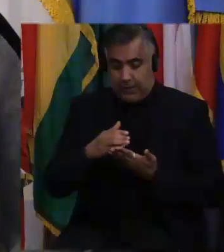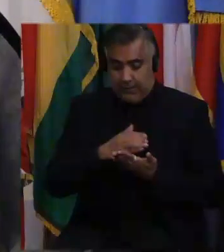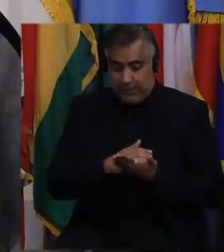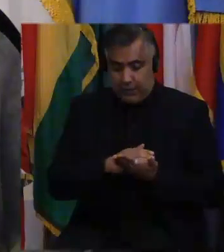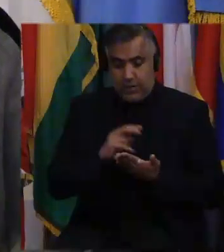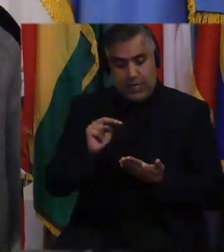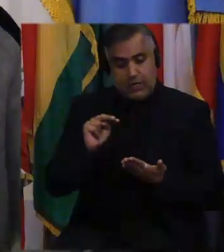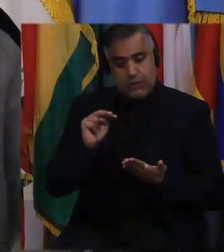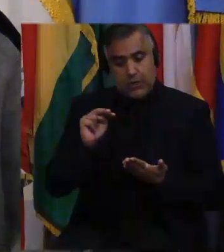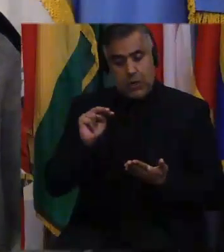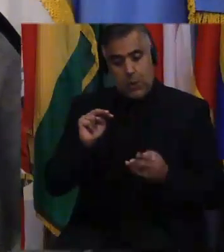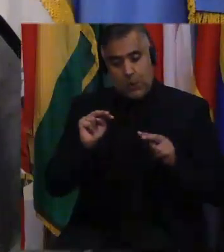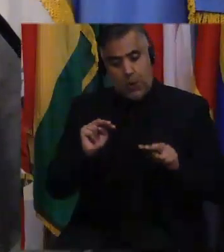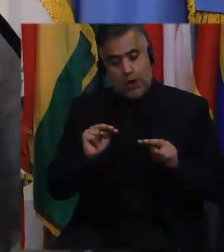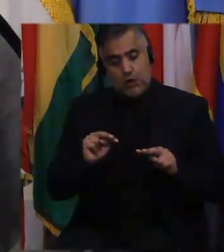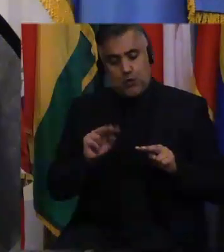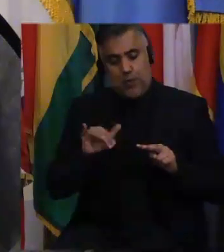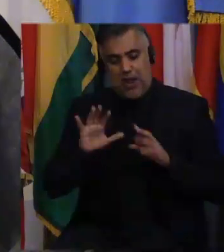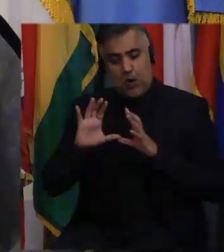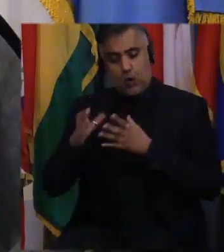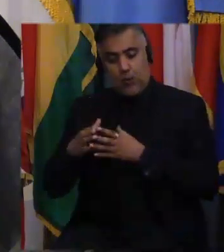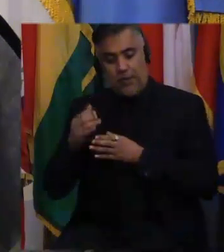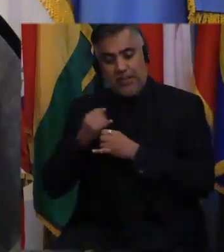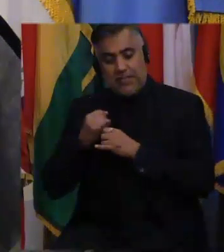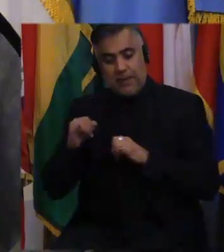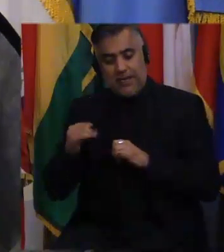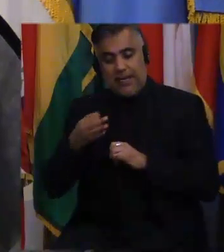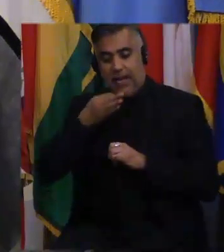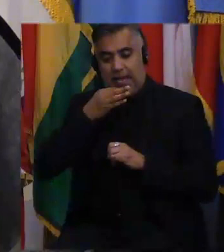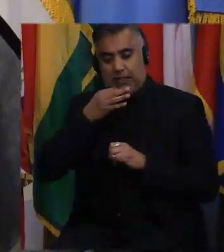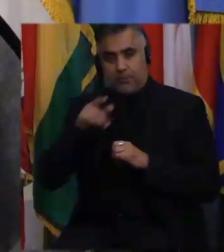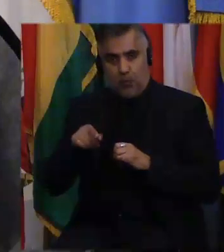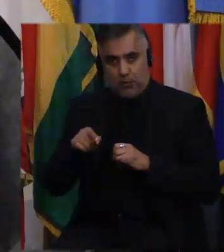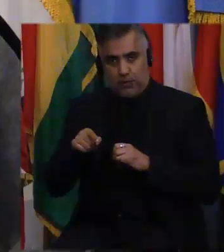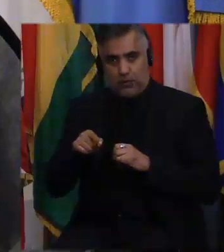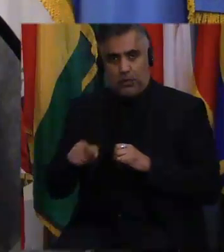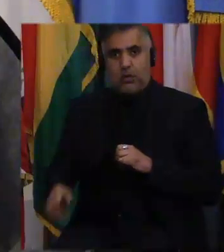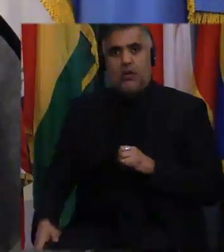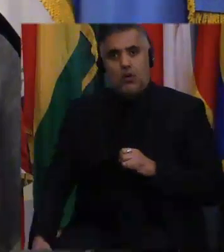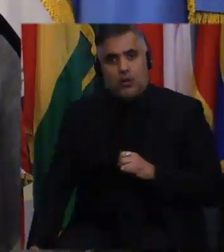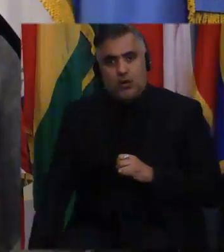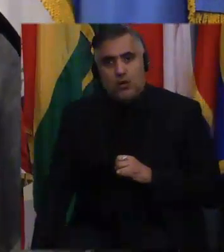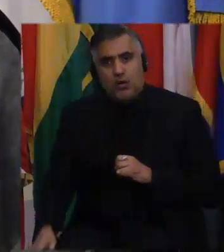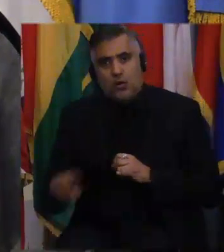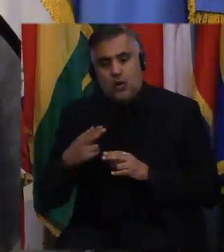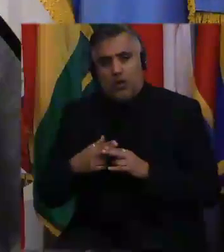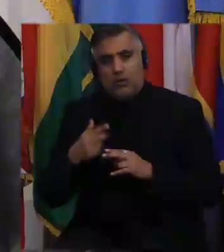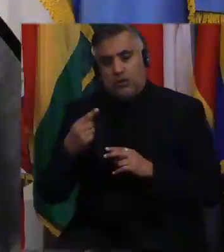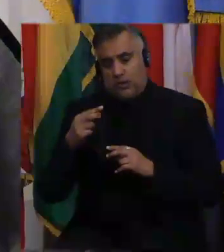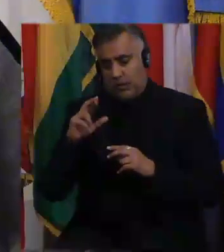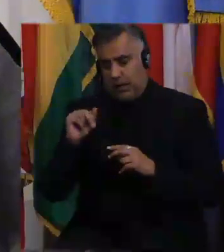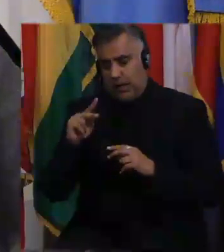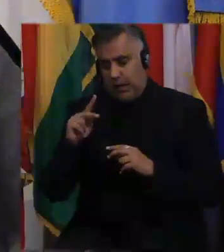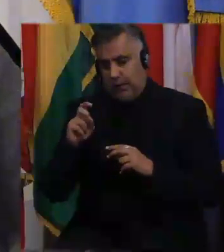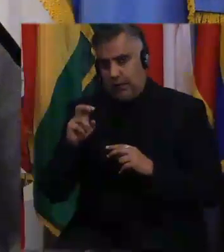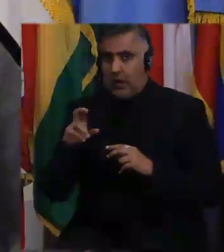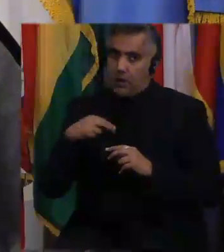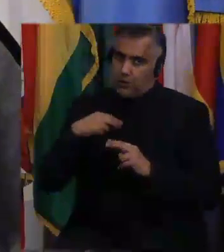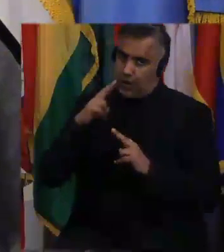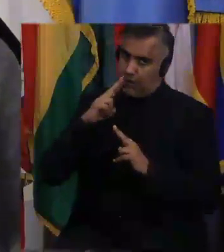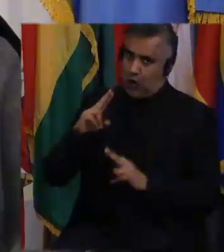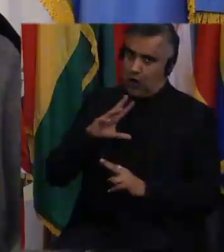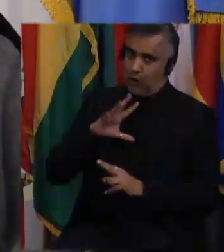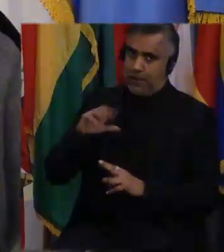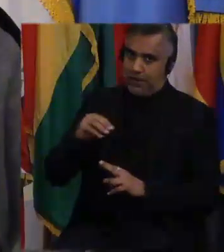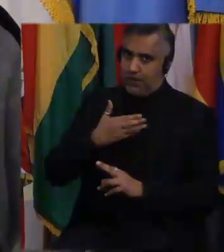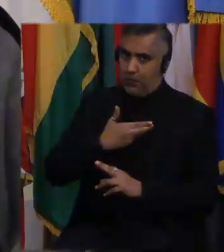is monitored by a group of independent experts, shortly referred to as GREVIO, of which I have the honor of being